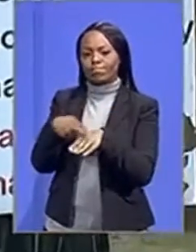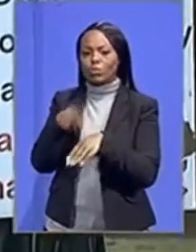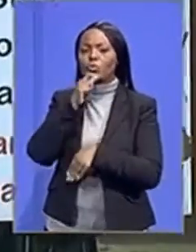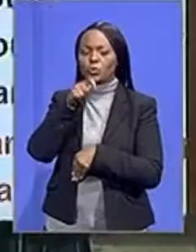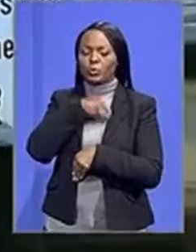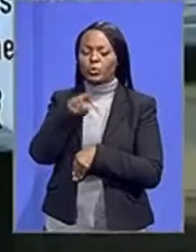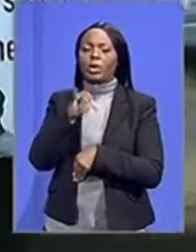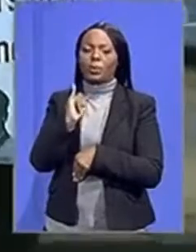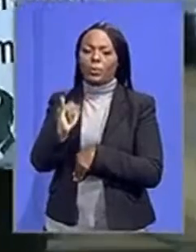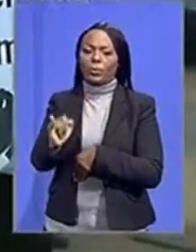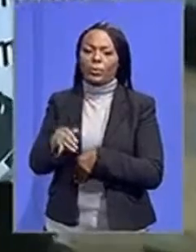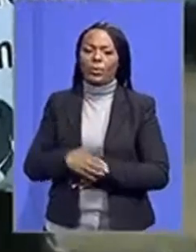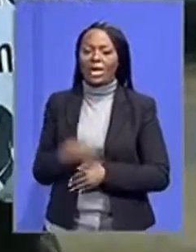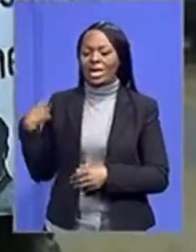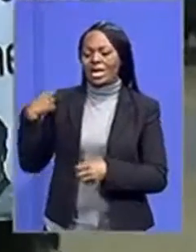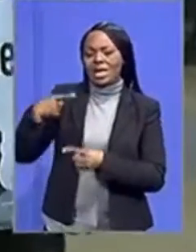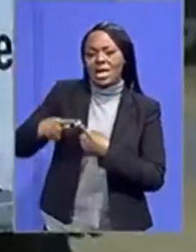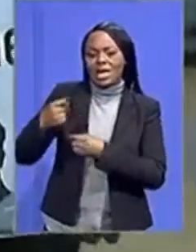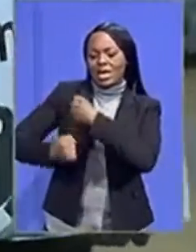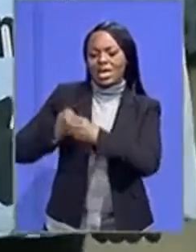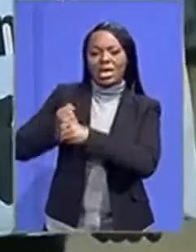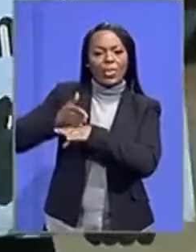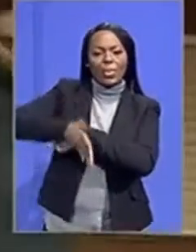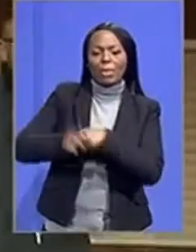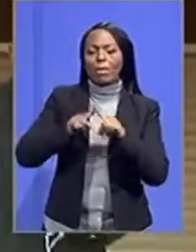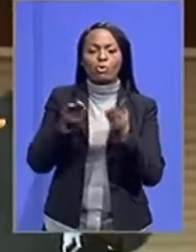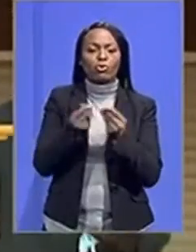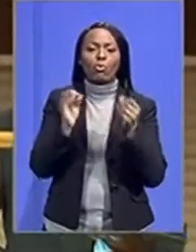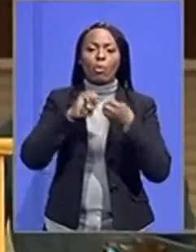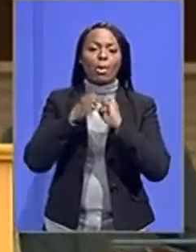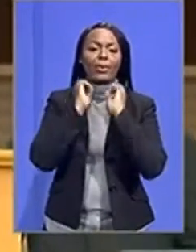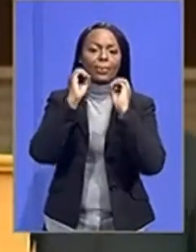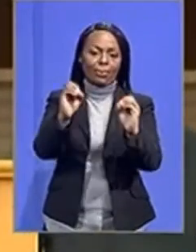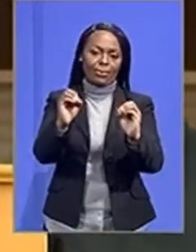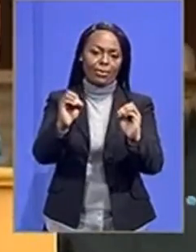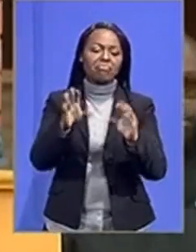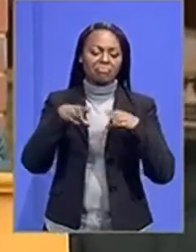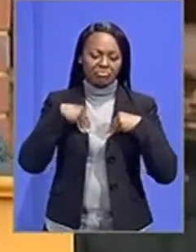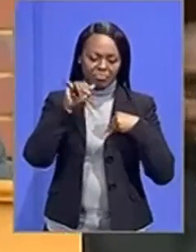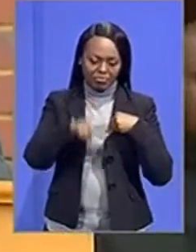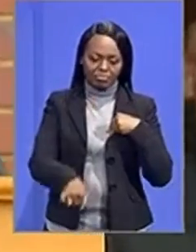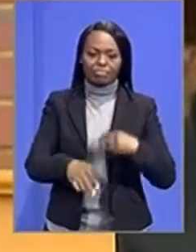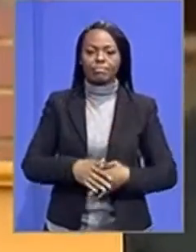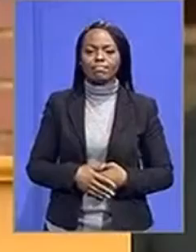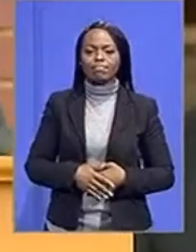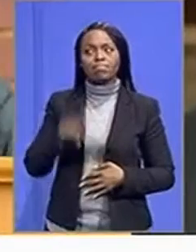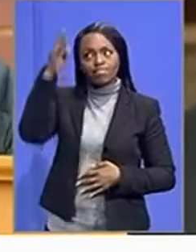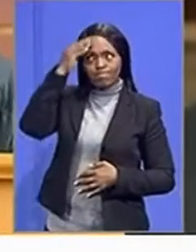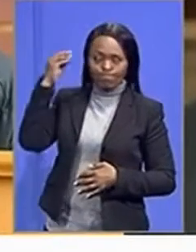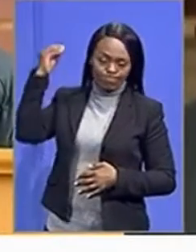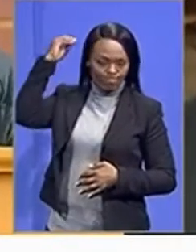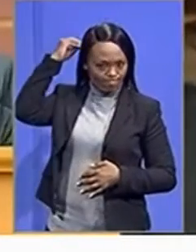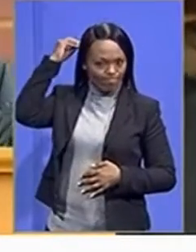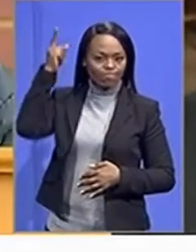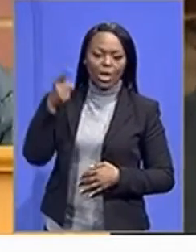se gomme ke mengwaga se sa rarollwe. We've taken heed of the complaints raised, received the